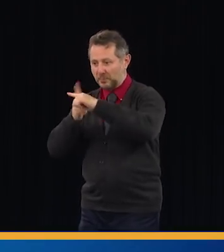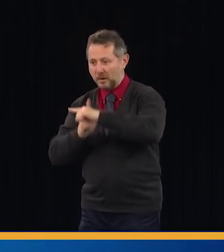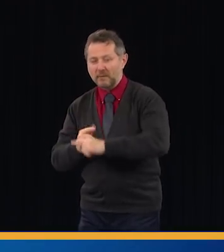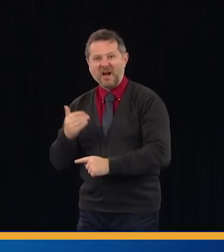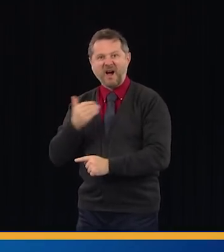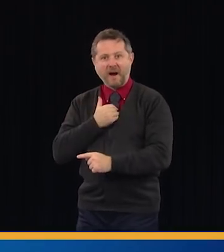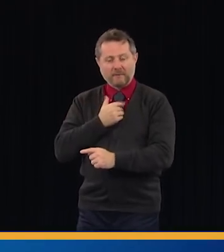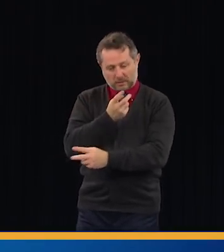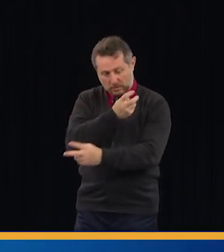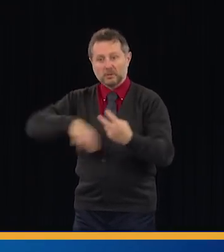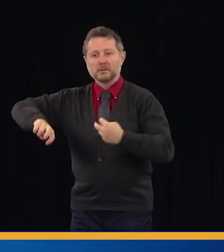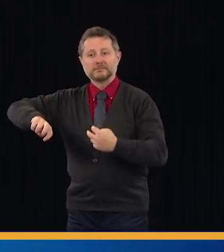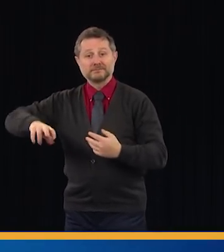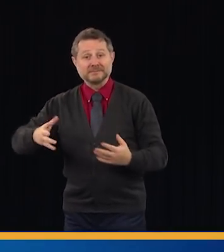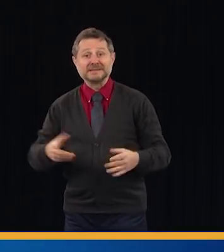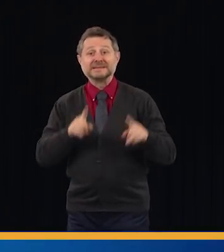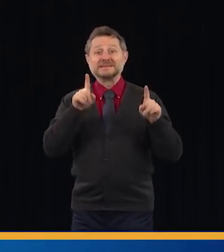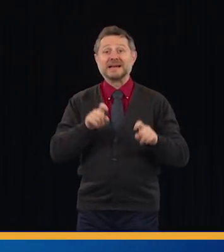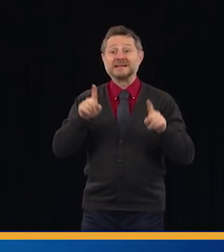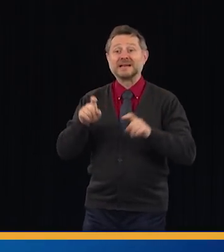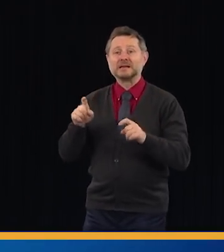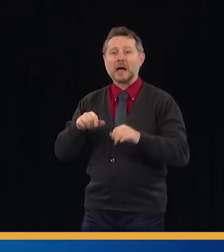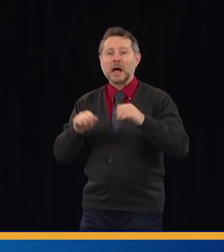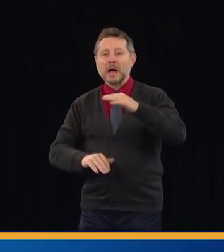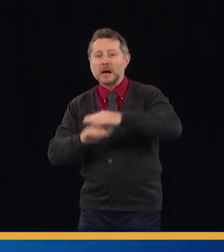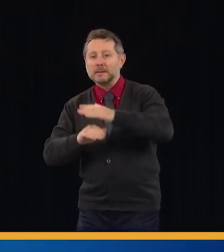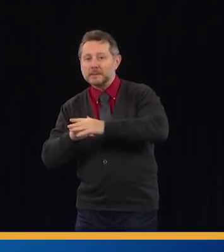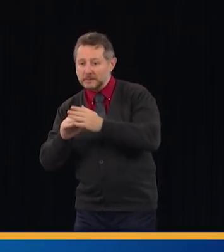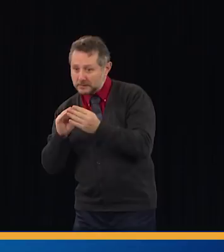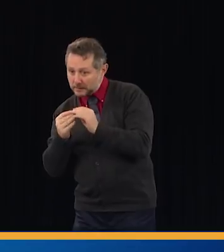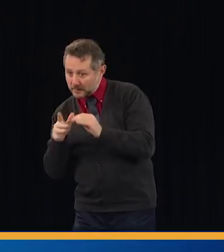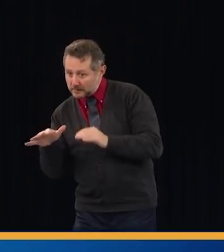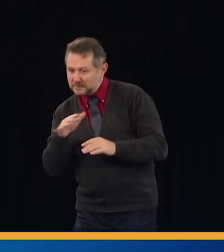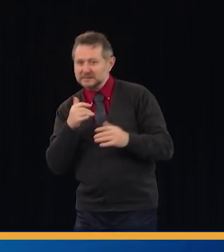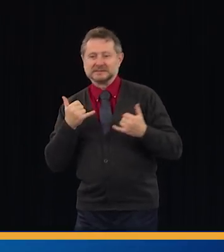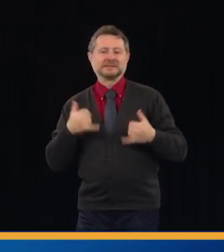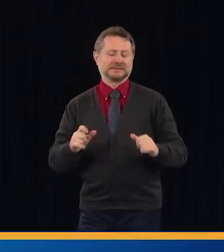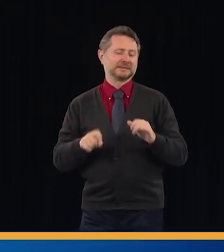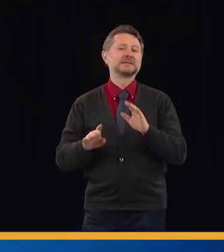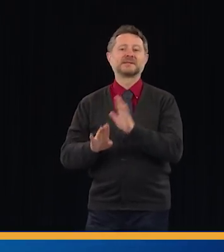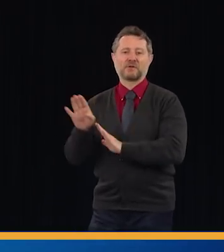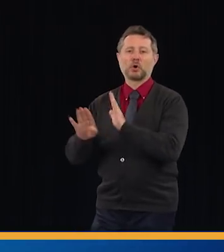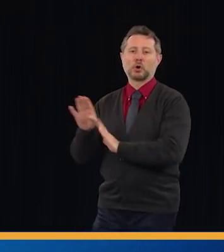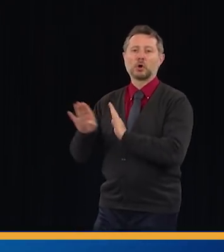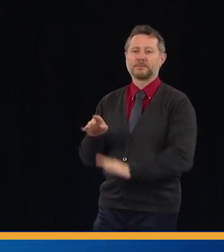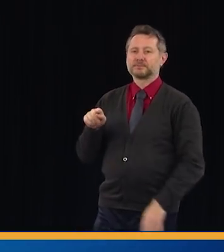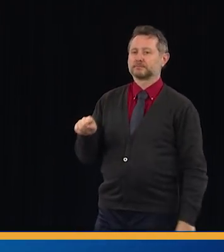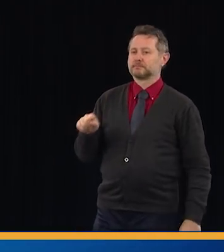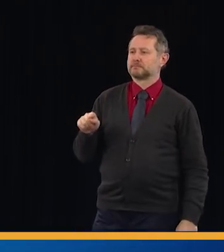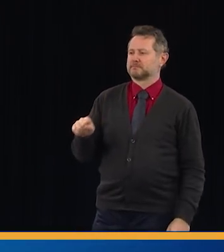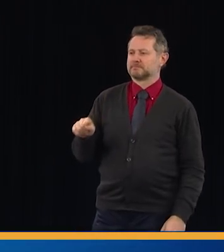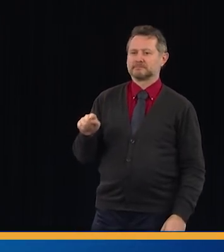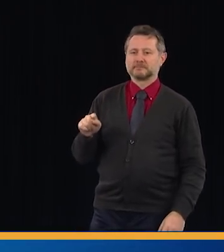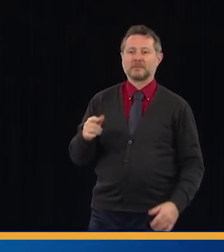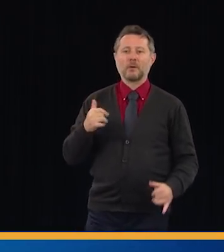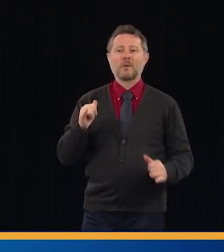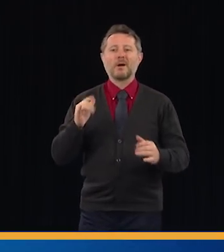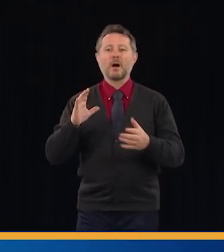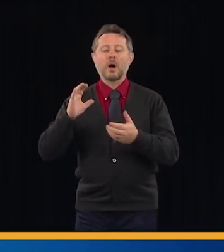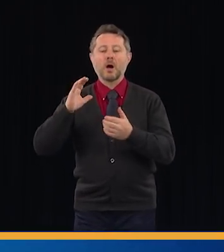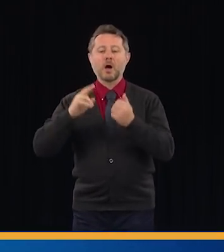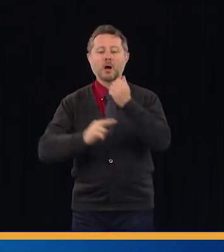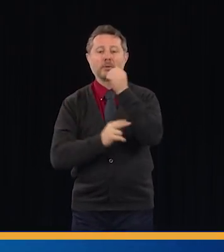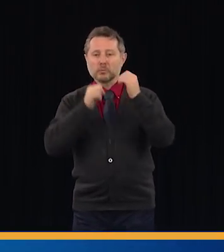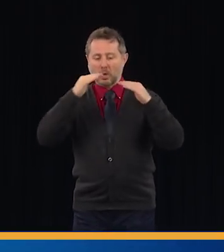capacity, which we still have to develop. That is going to be the bridge from where we are